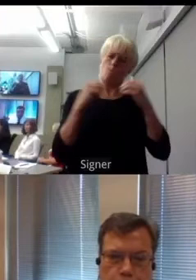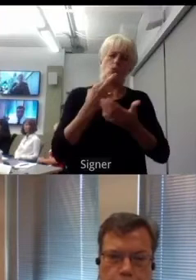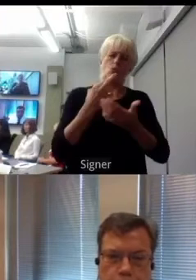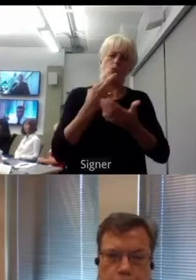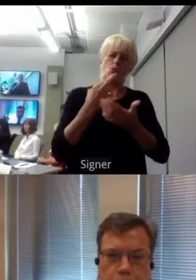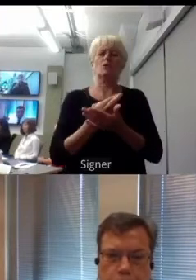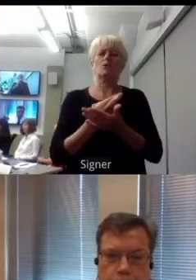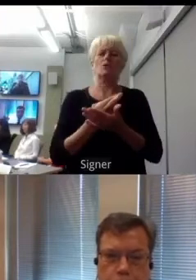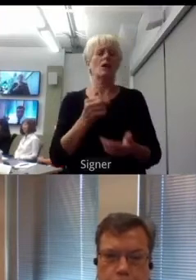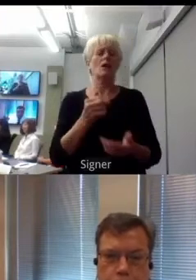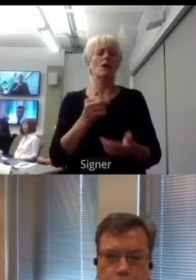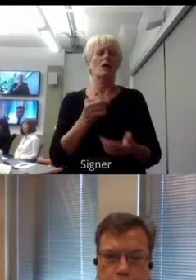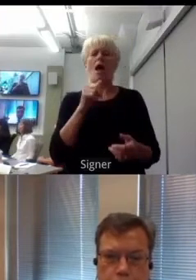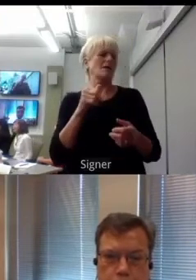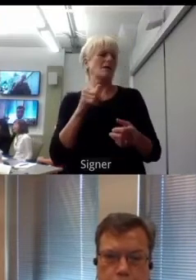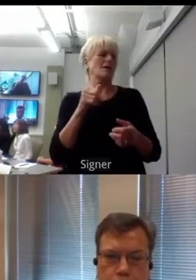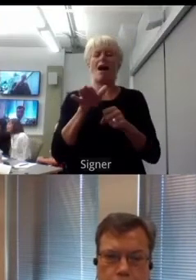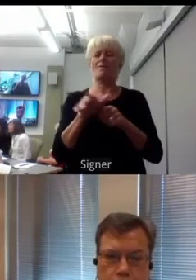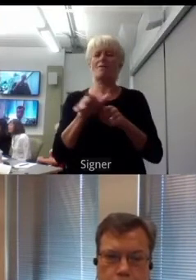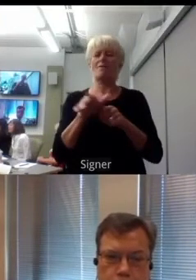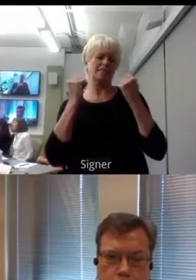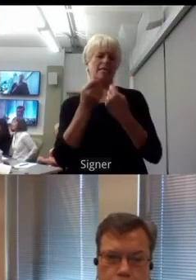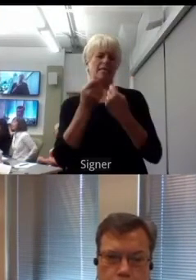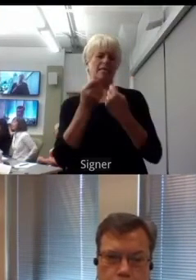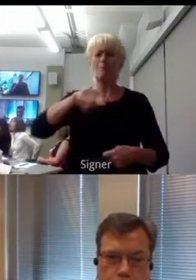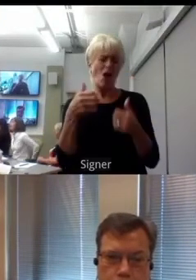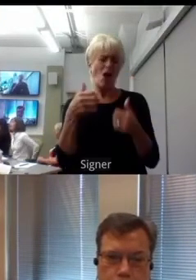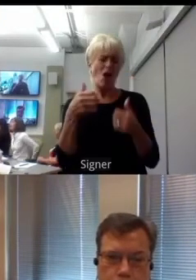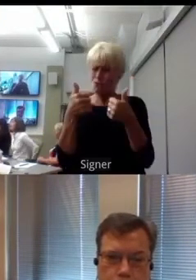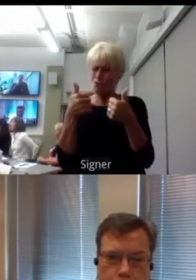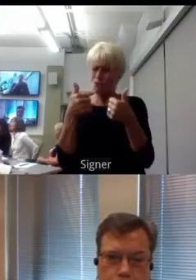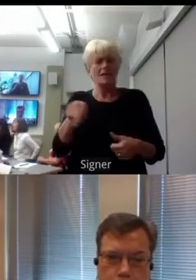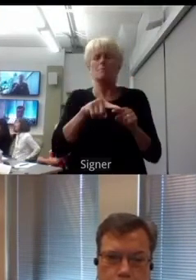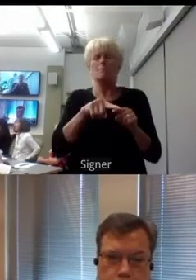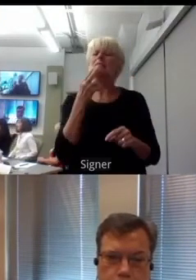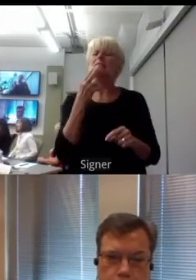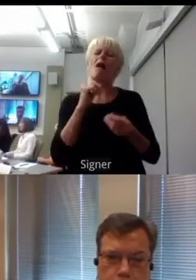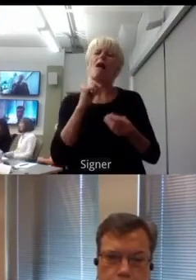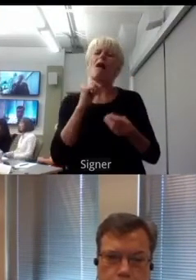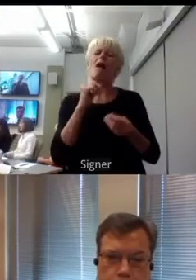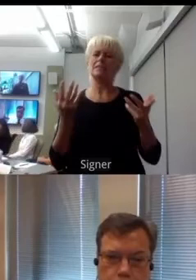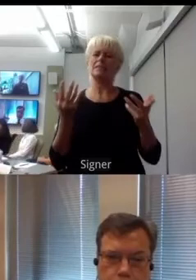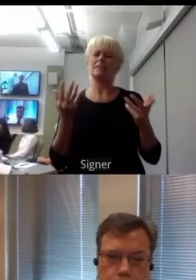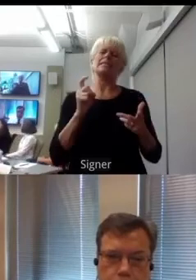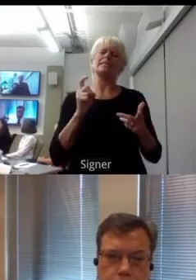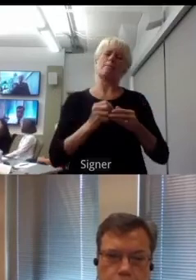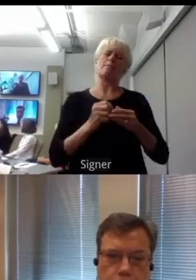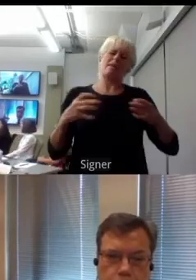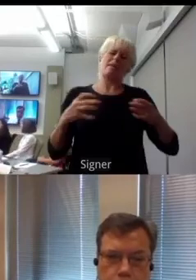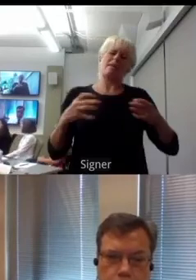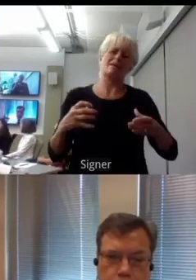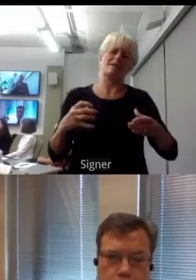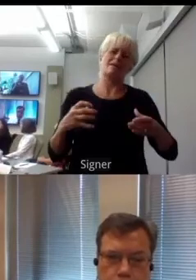Issues Office, but I think that one of the concerns about